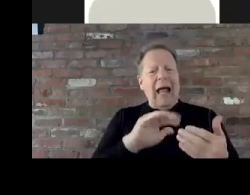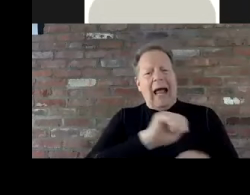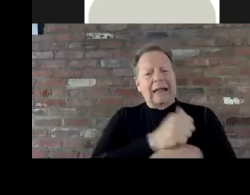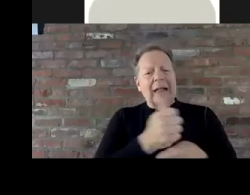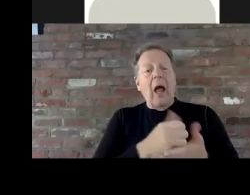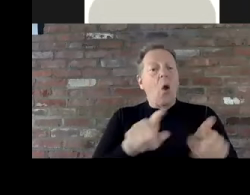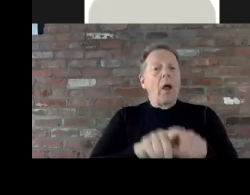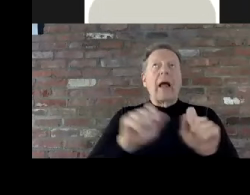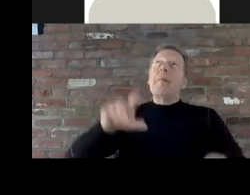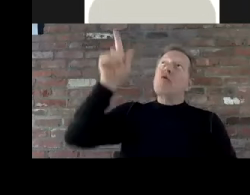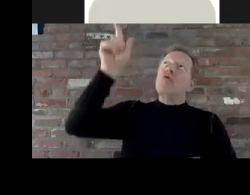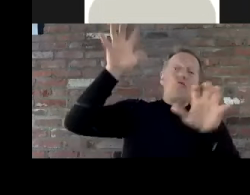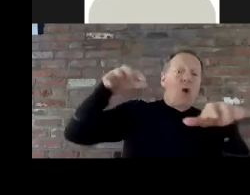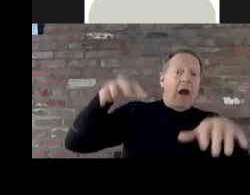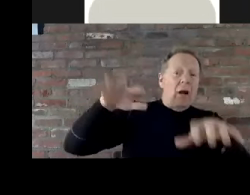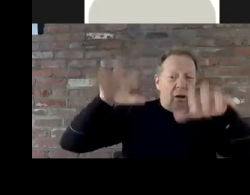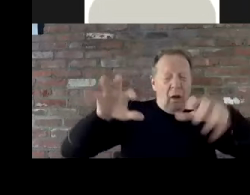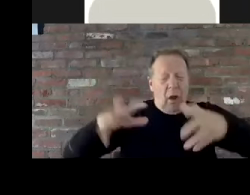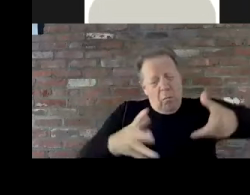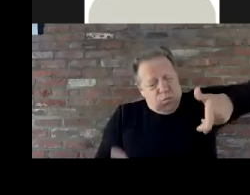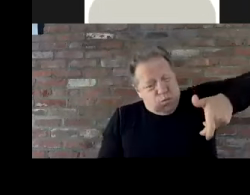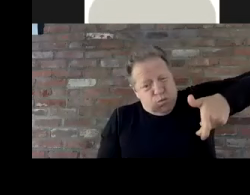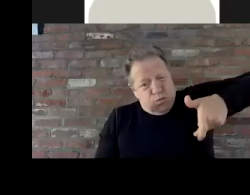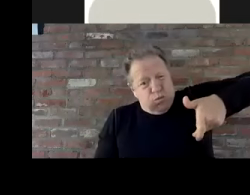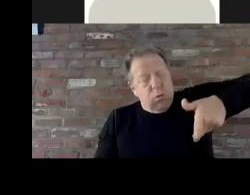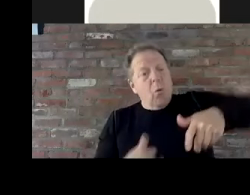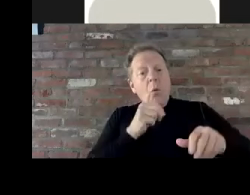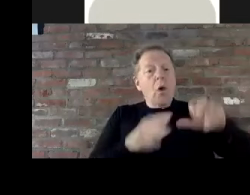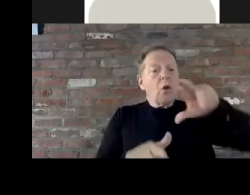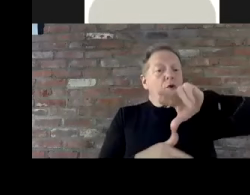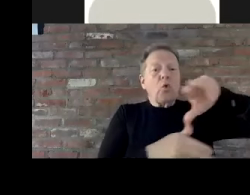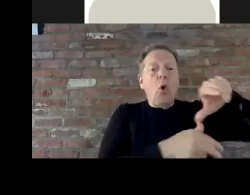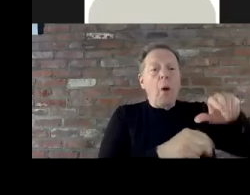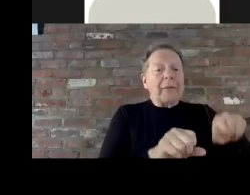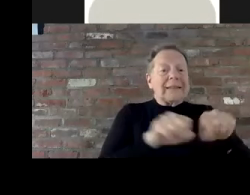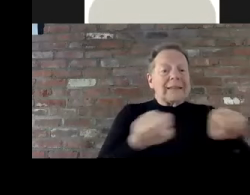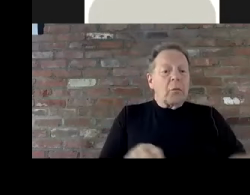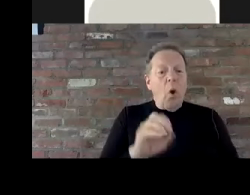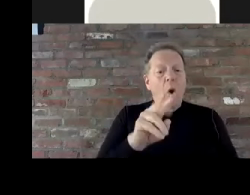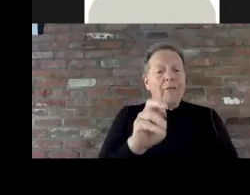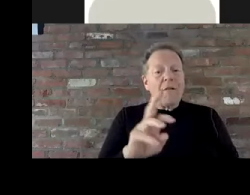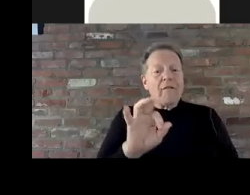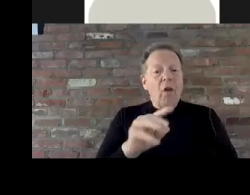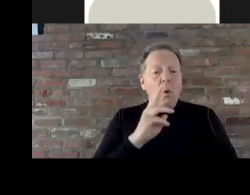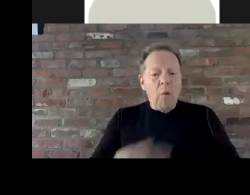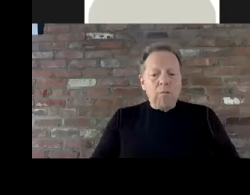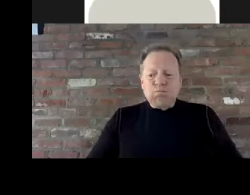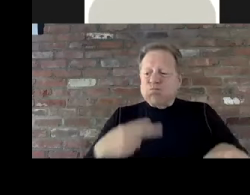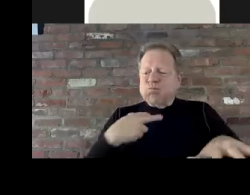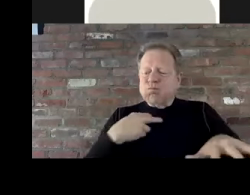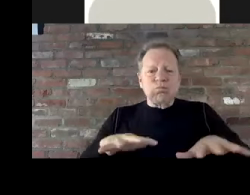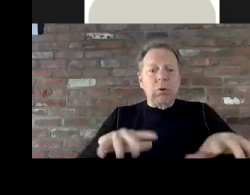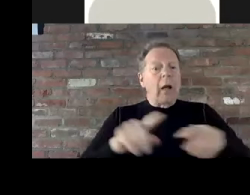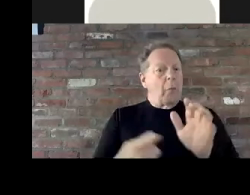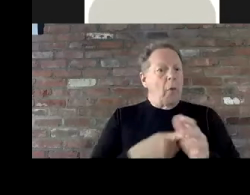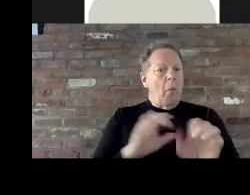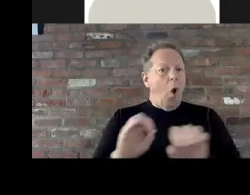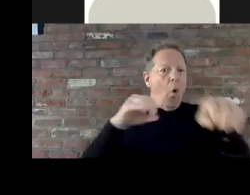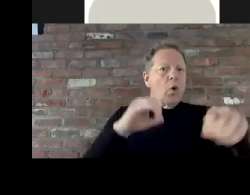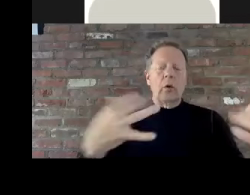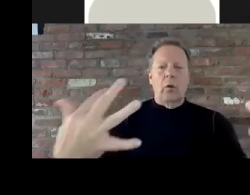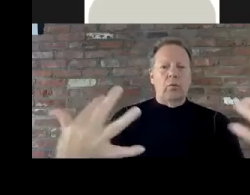in the form of rain. It can come from beneath us when the storm system overflows. It can come from the sea with storm surge, and it can come from